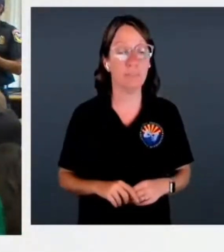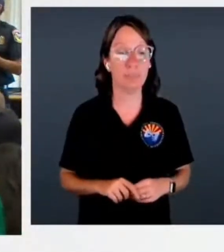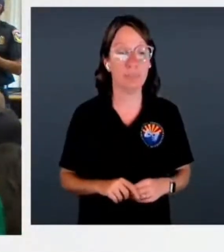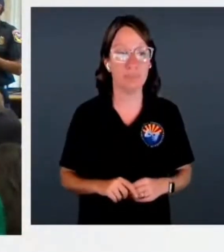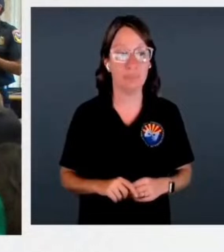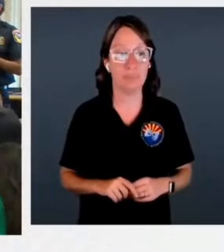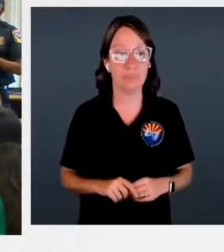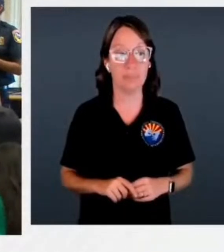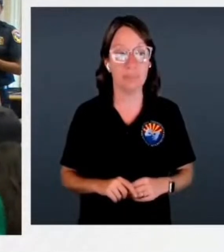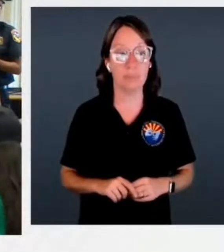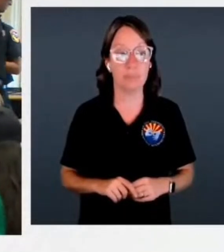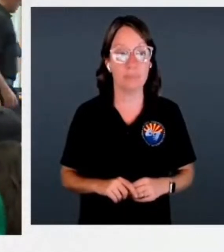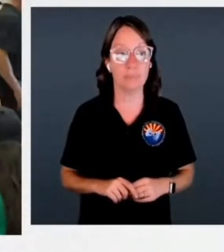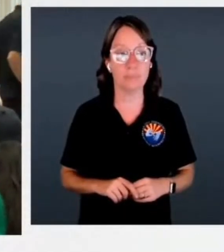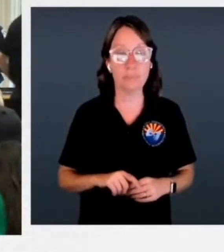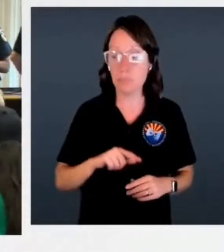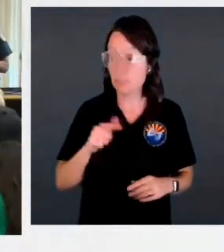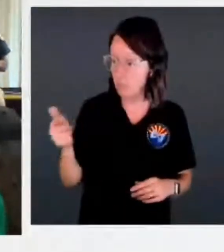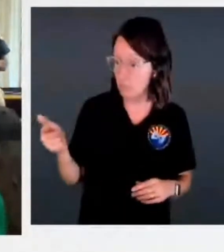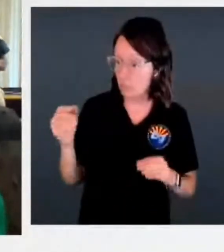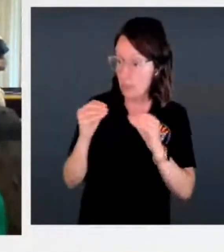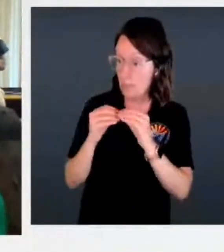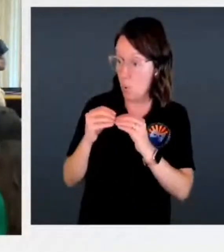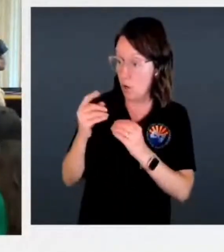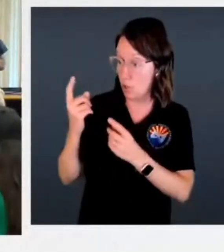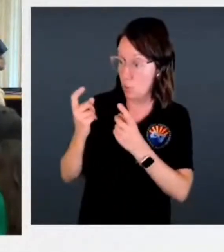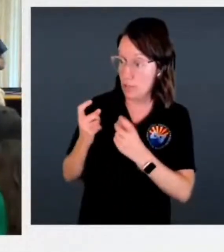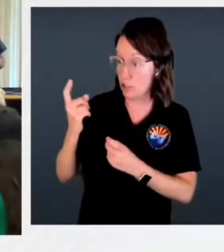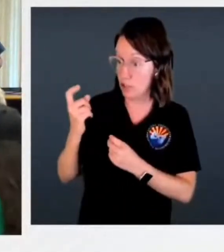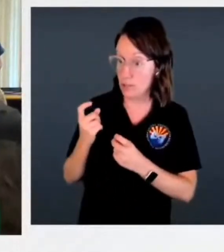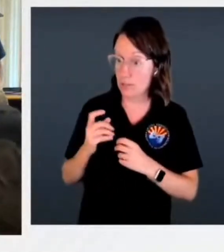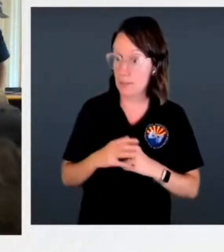Thanks, Chief. So let's go back to this side. Are there any questions to my left?